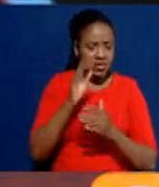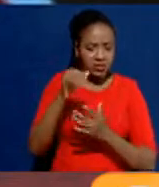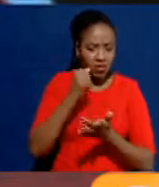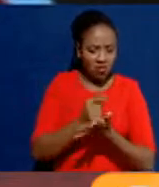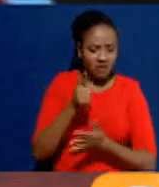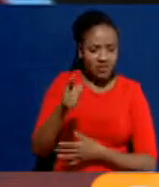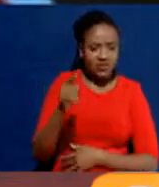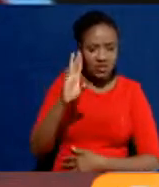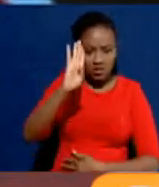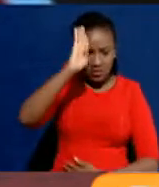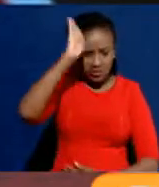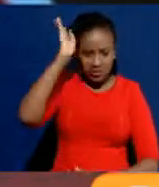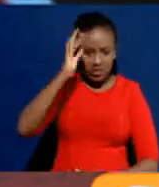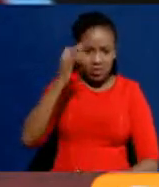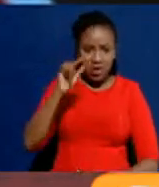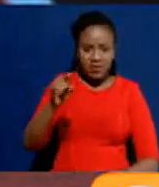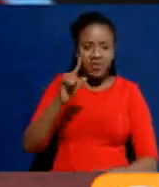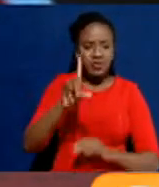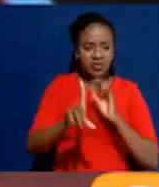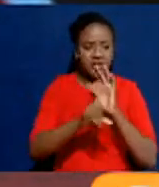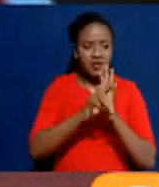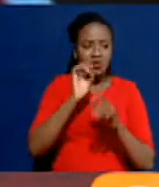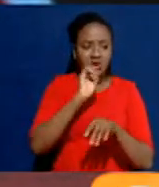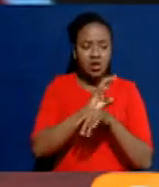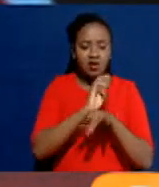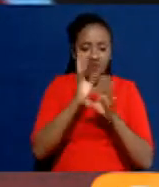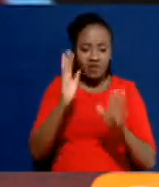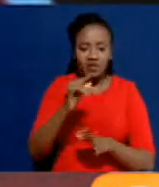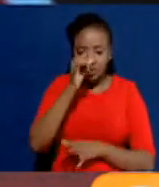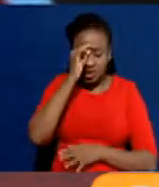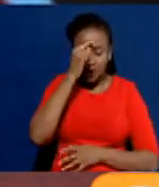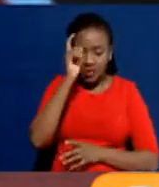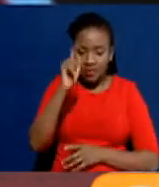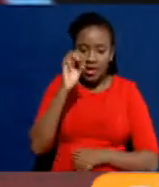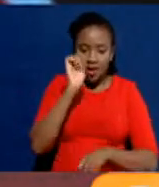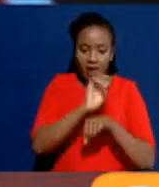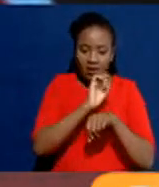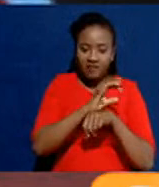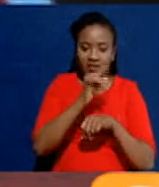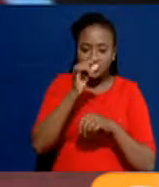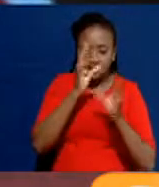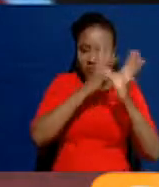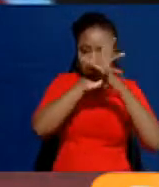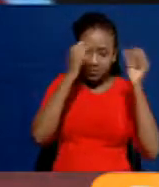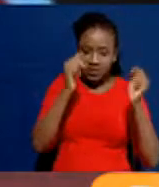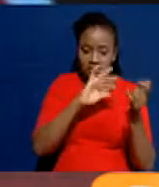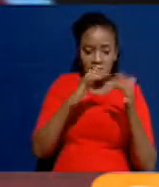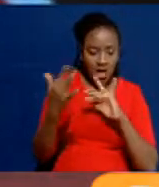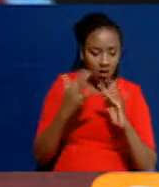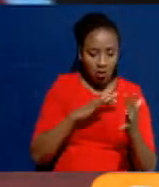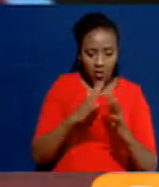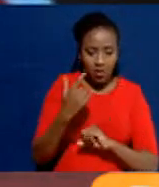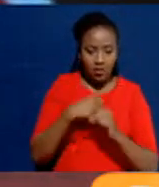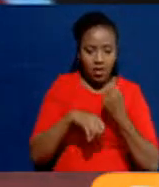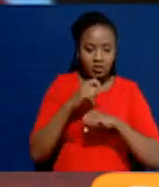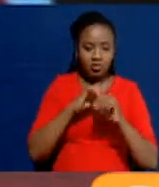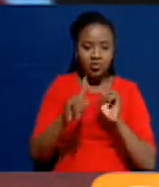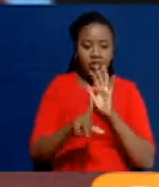chief legal advisor of the government. He's supposed to advise the president and advise government on